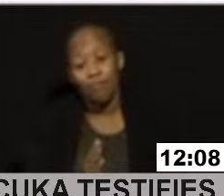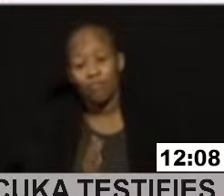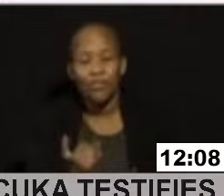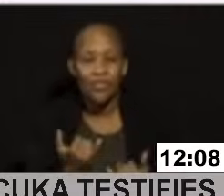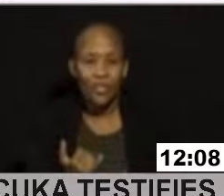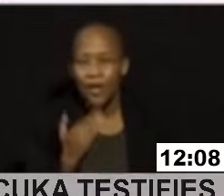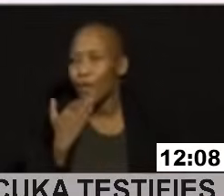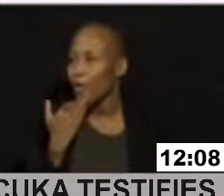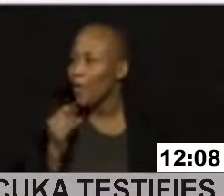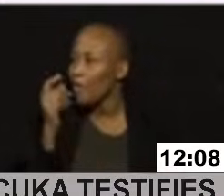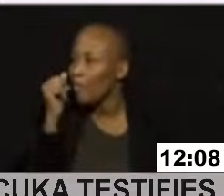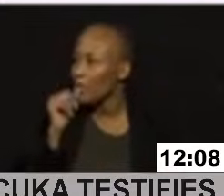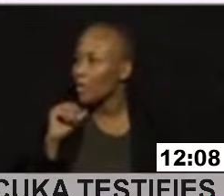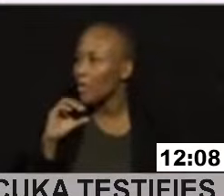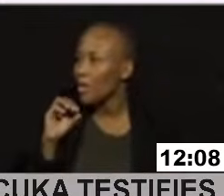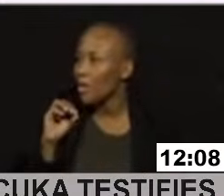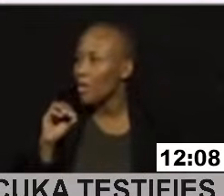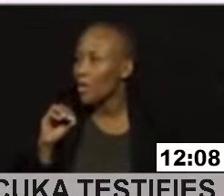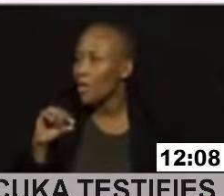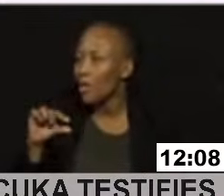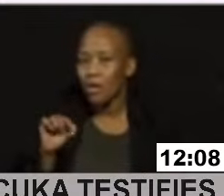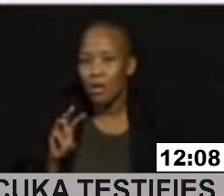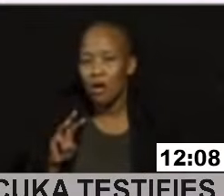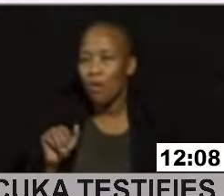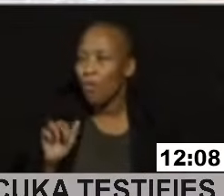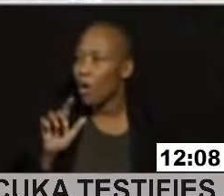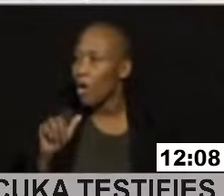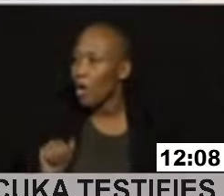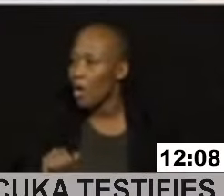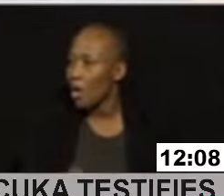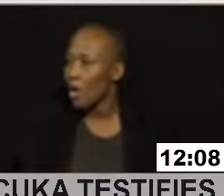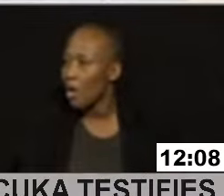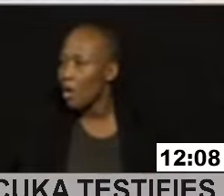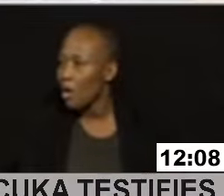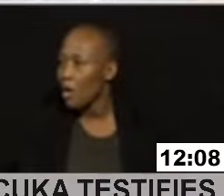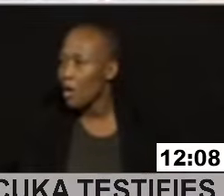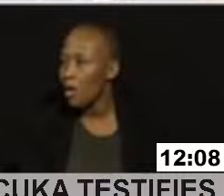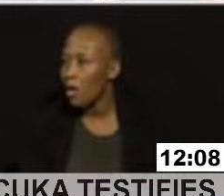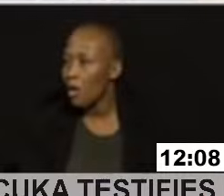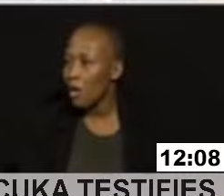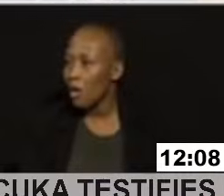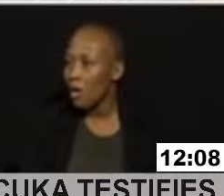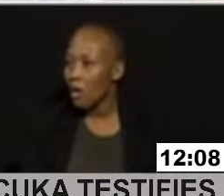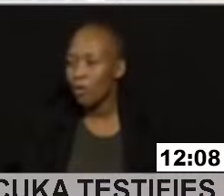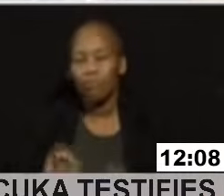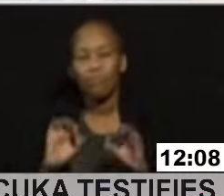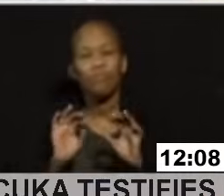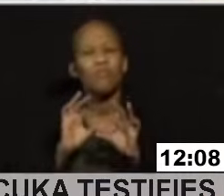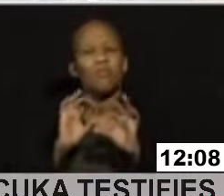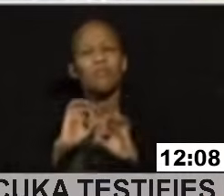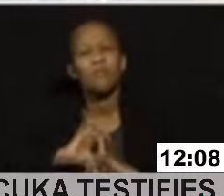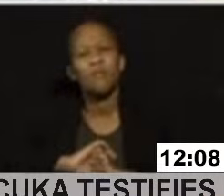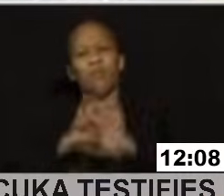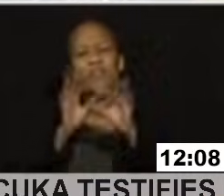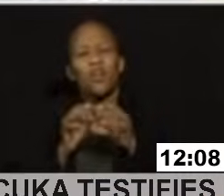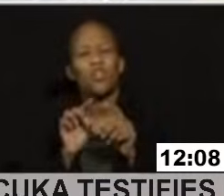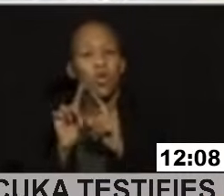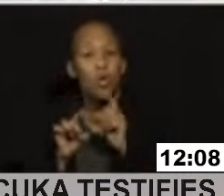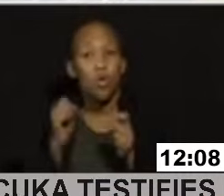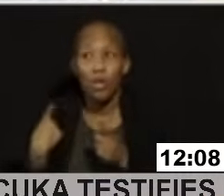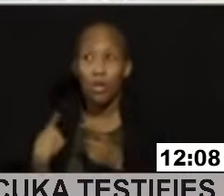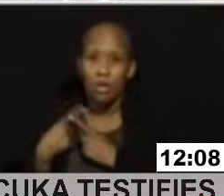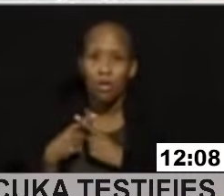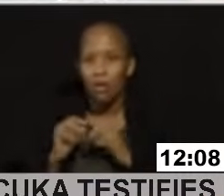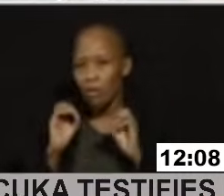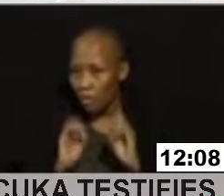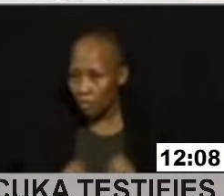Good morning, Commissioners. Chairperson, we do not have clarification questions at this stage. Yes. We